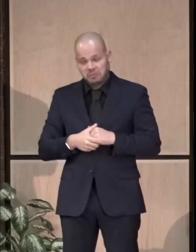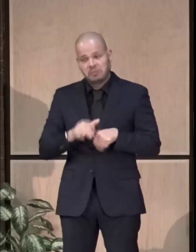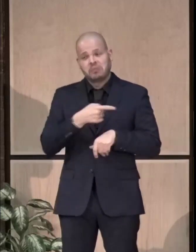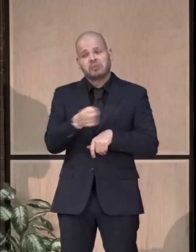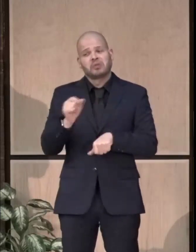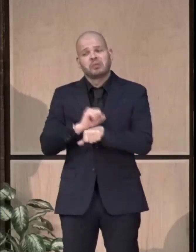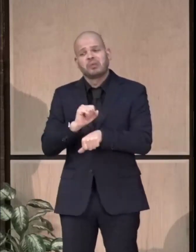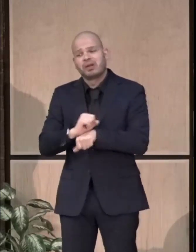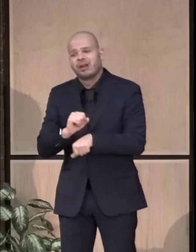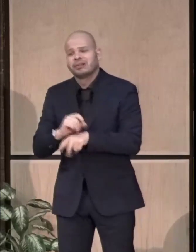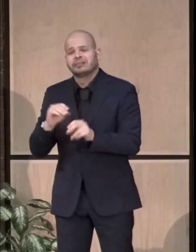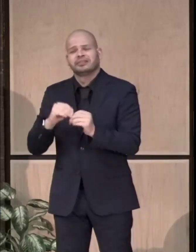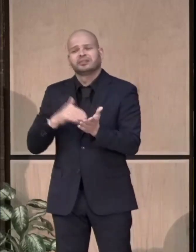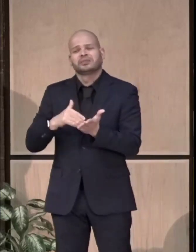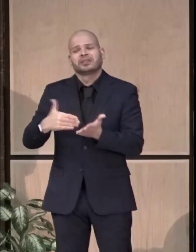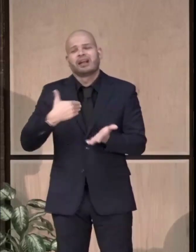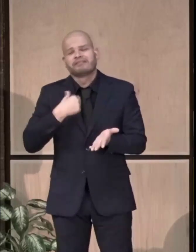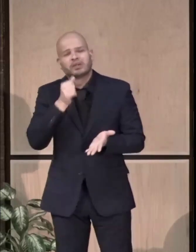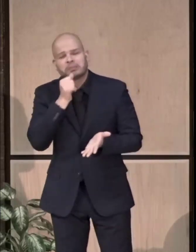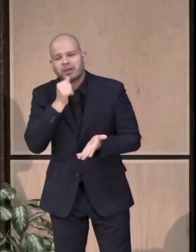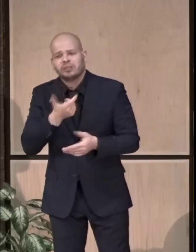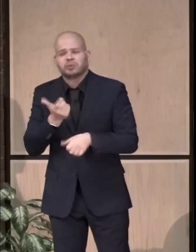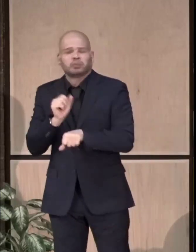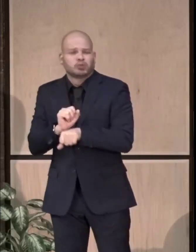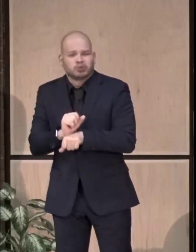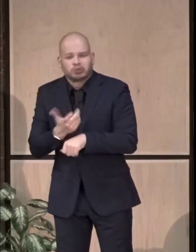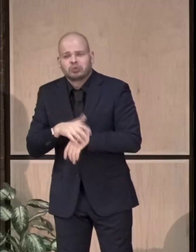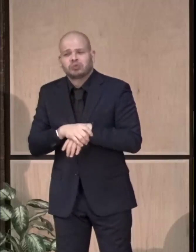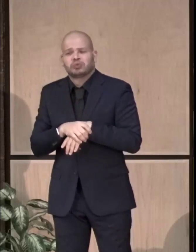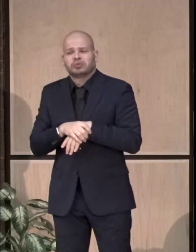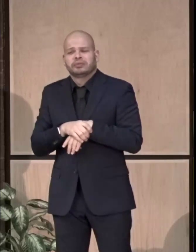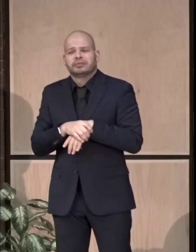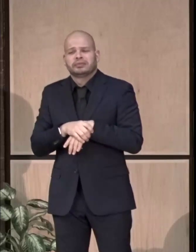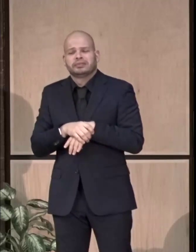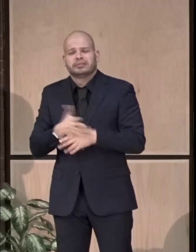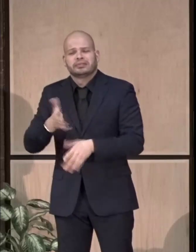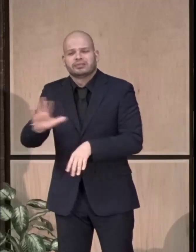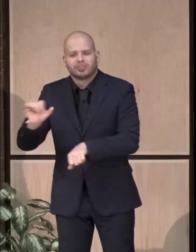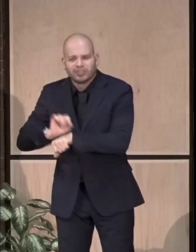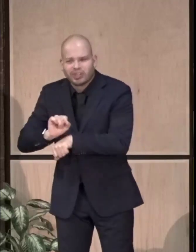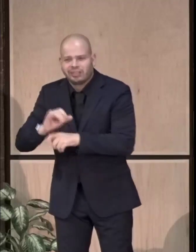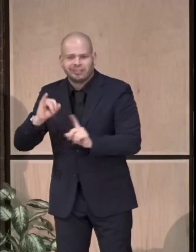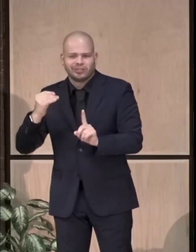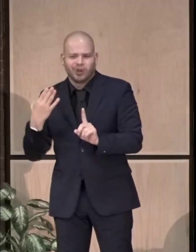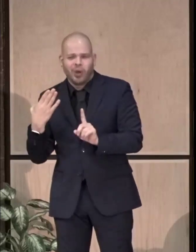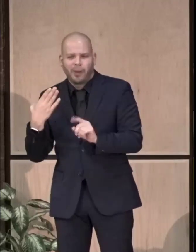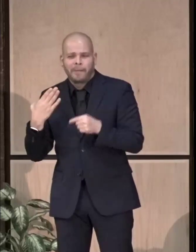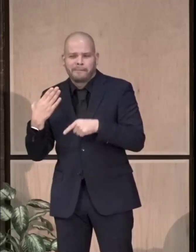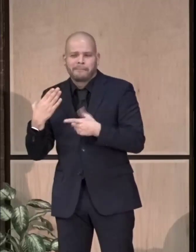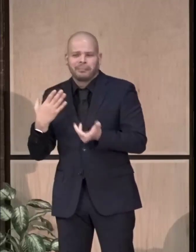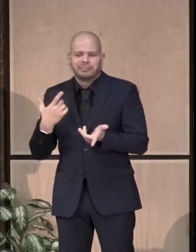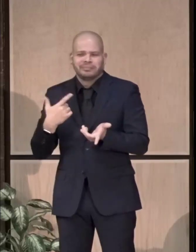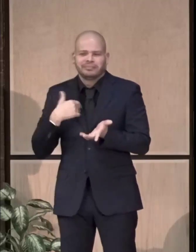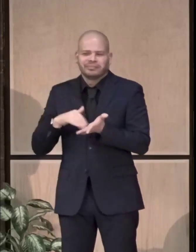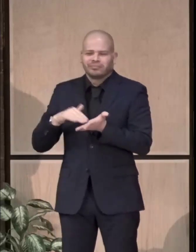And that, I mean, that is, some people do use that as a reason why they would not be at battle assembly. Okay.